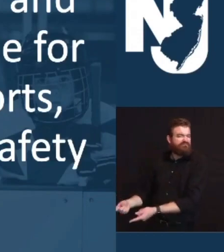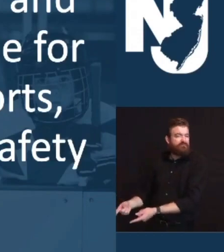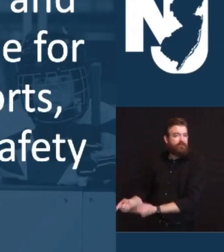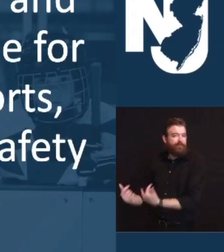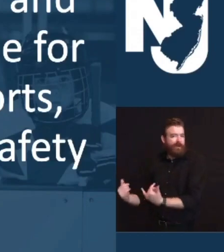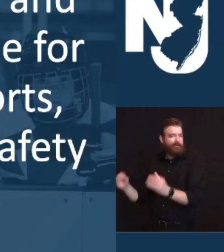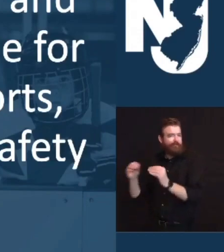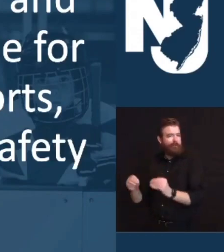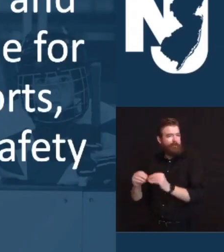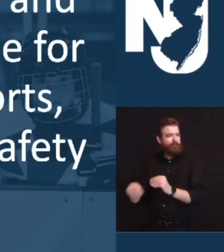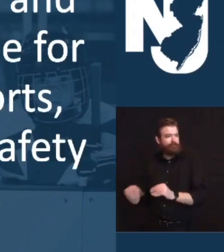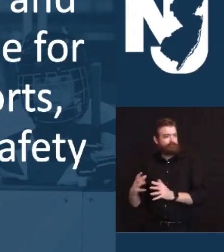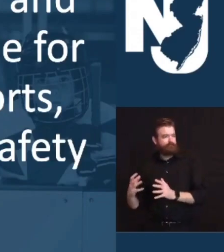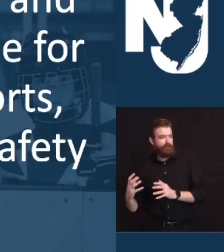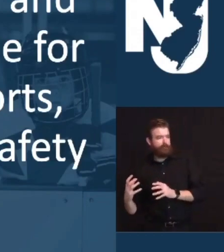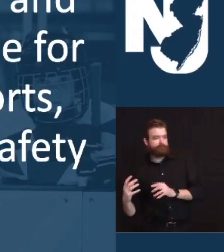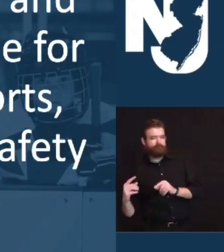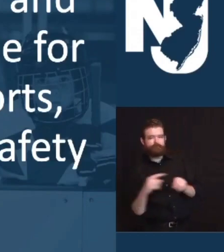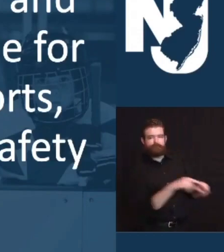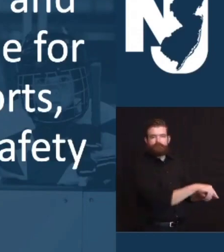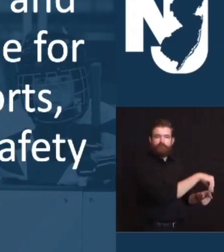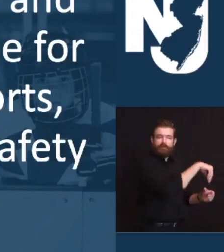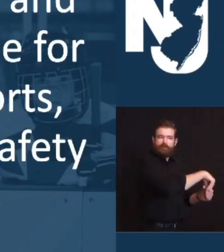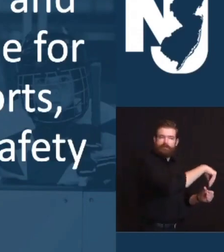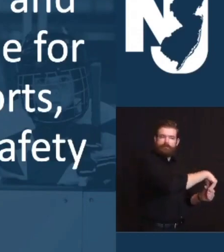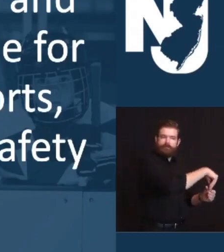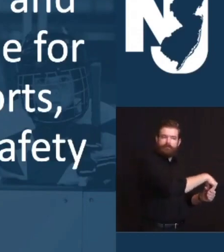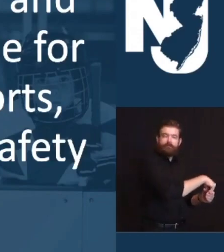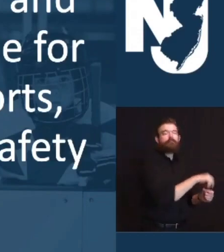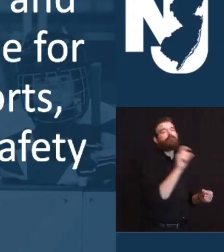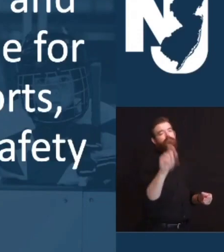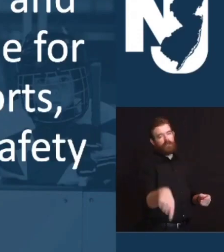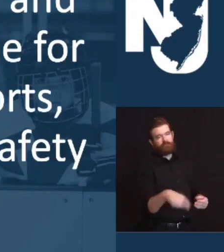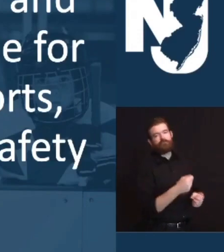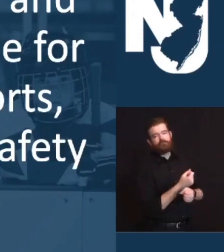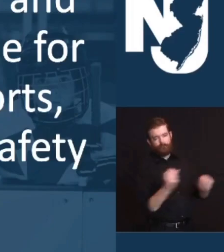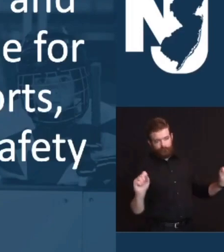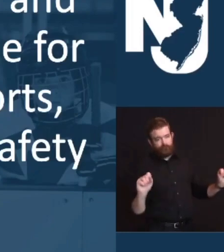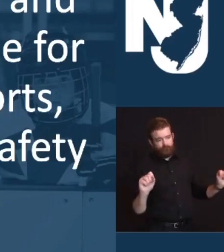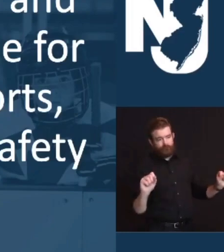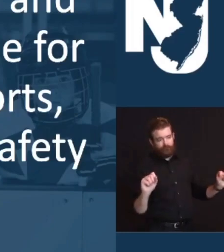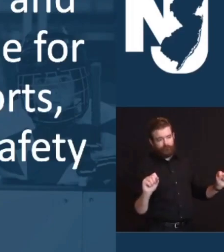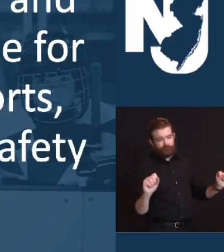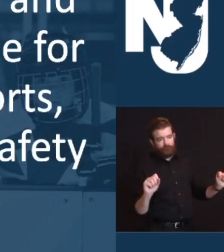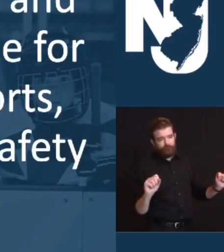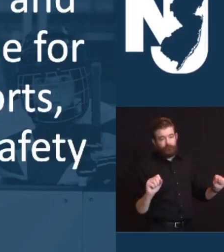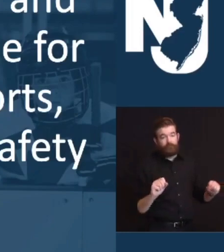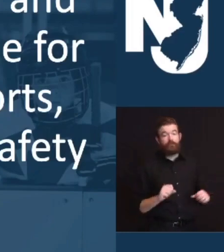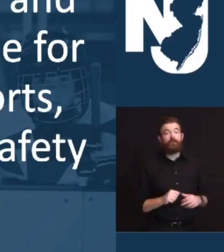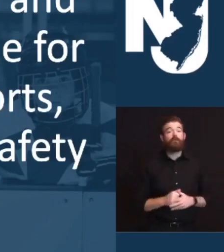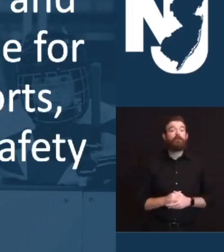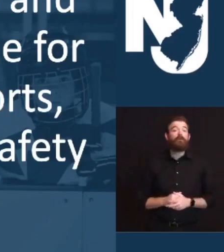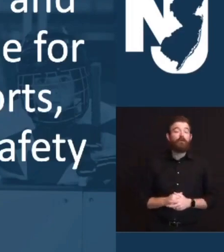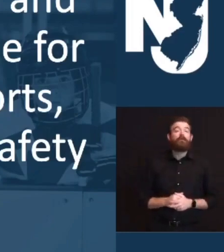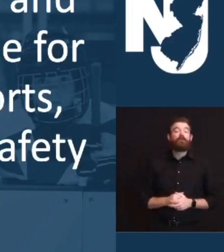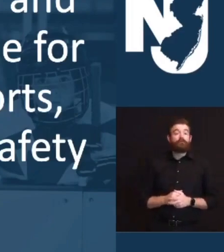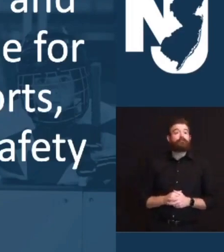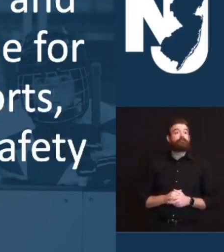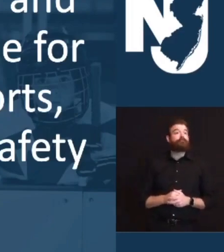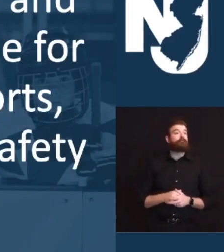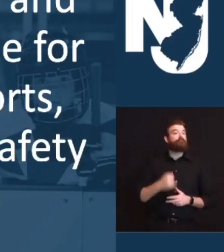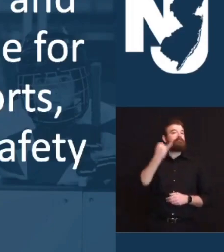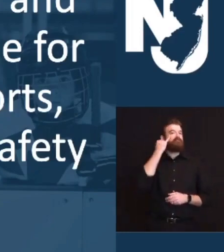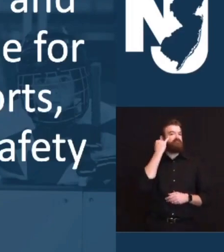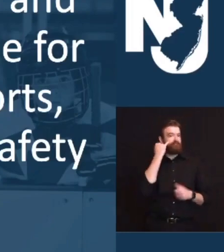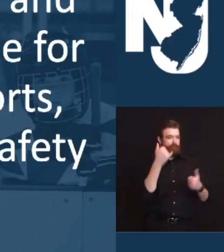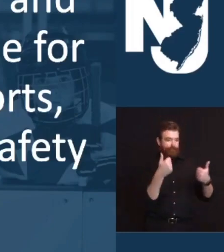sure they're able to do so safely and under the proper protections. It also bears repeating that any game which requires 25 or more